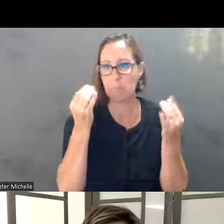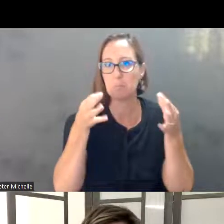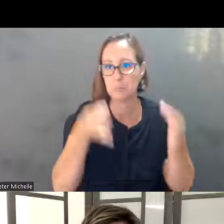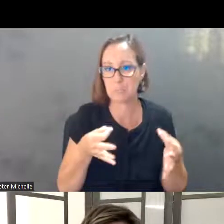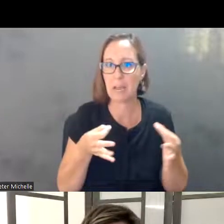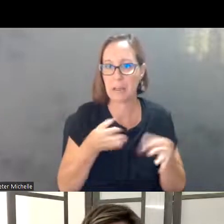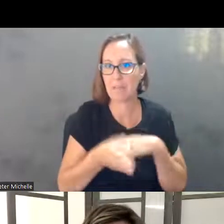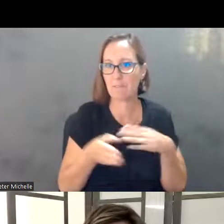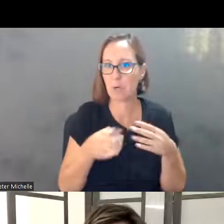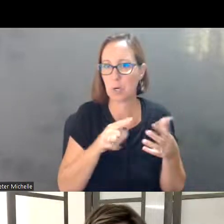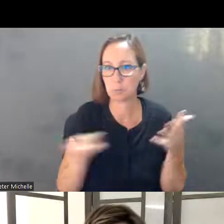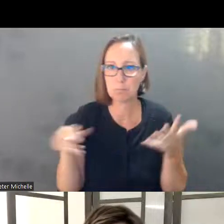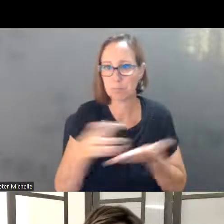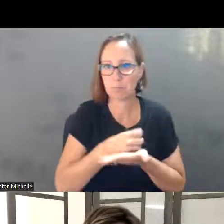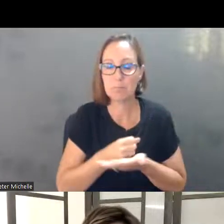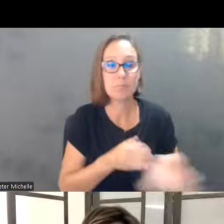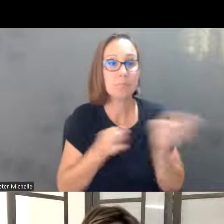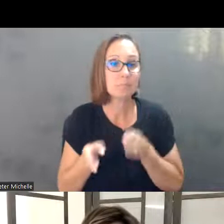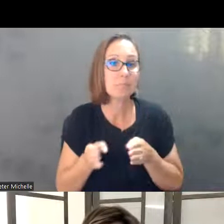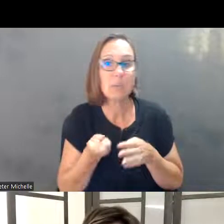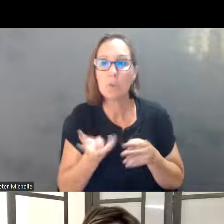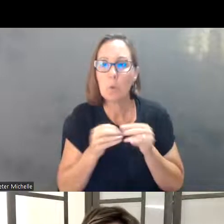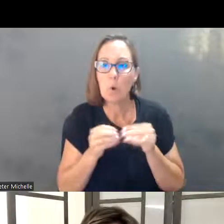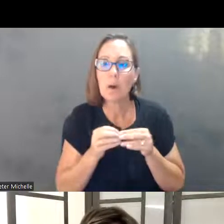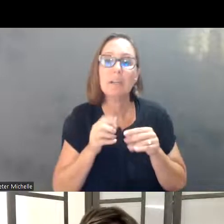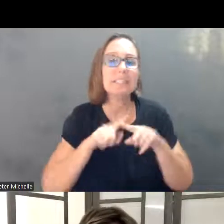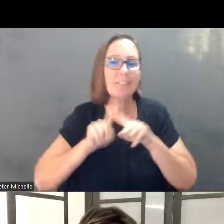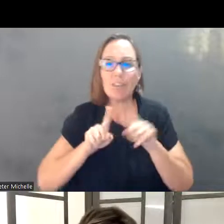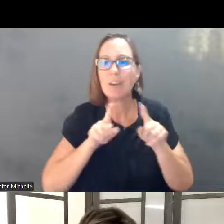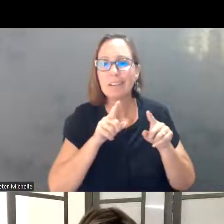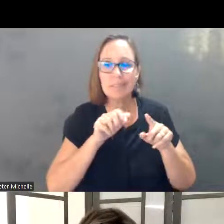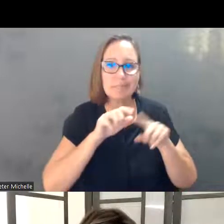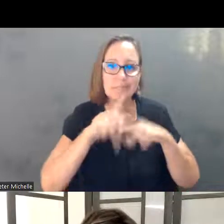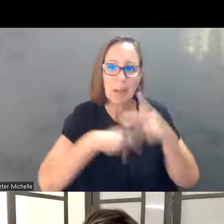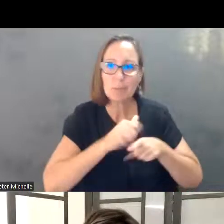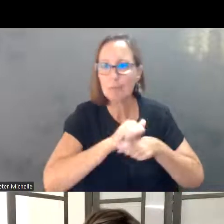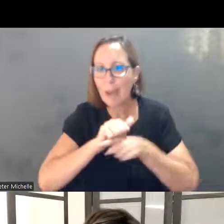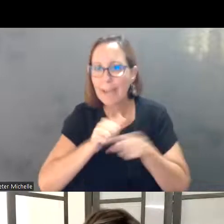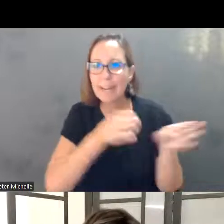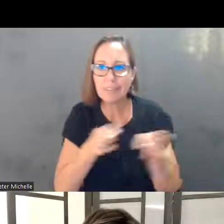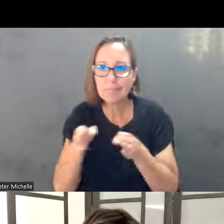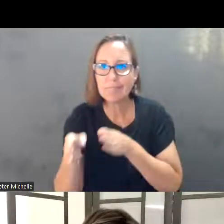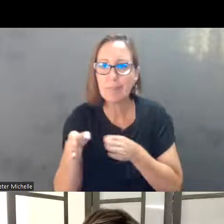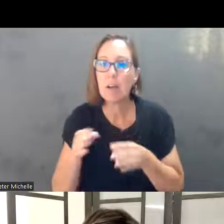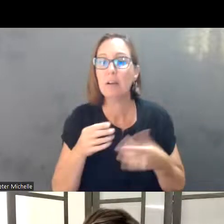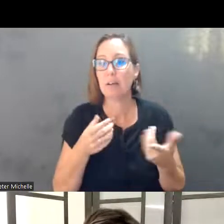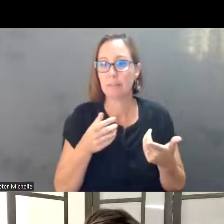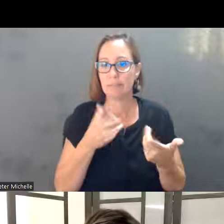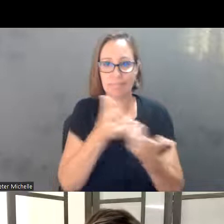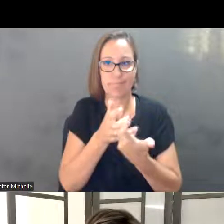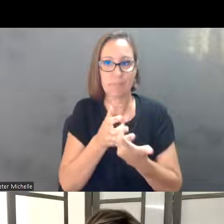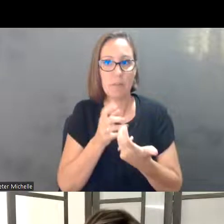Few other ones here. Offer a mix of training modalities that are anchored in adult centered learning.